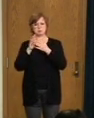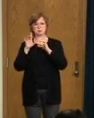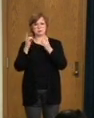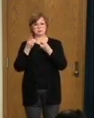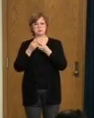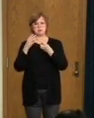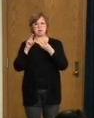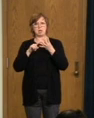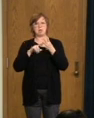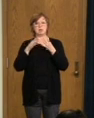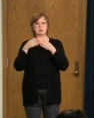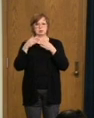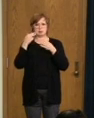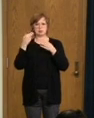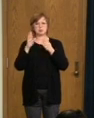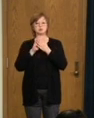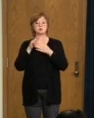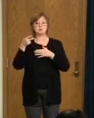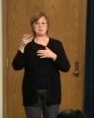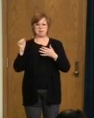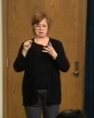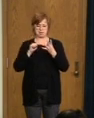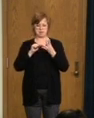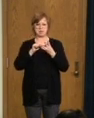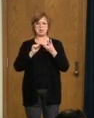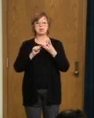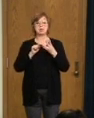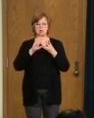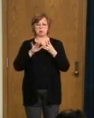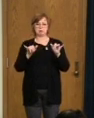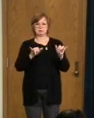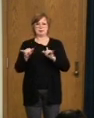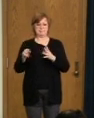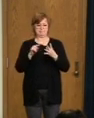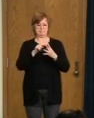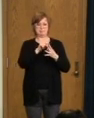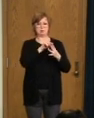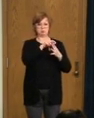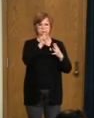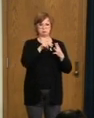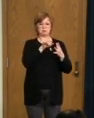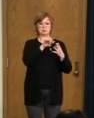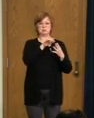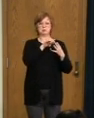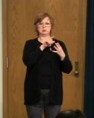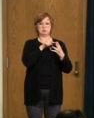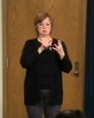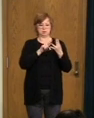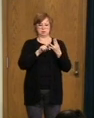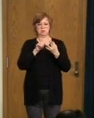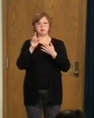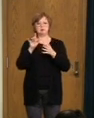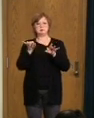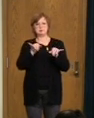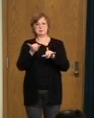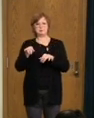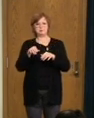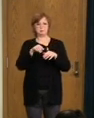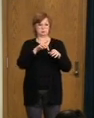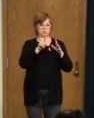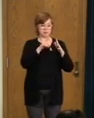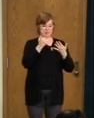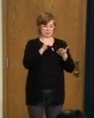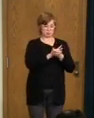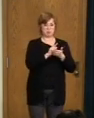Catholic School Division that is extending, I believe, the online learning for a week before Christmas and either 1 or